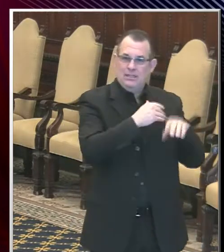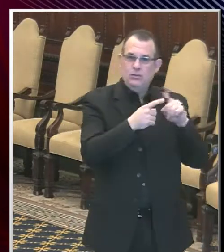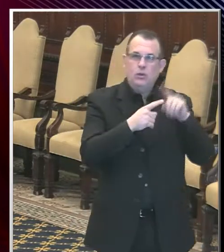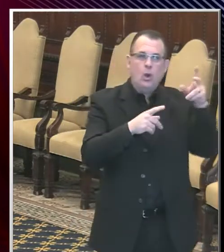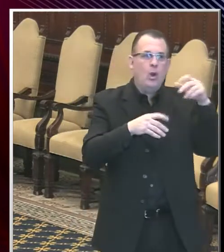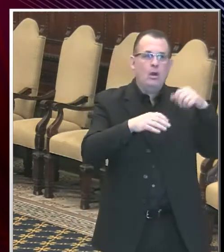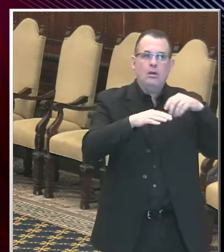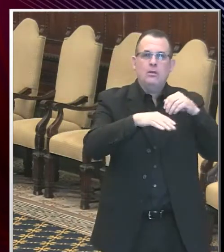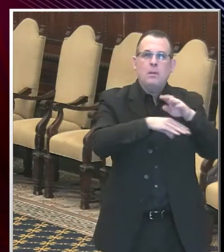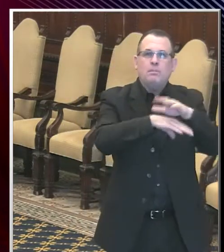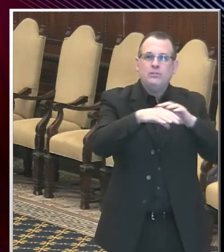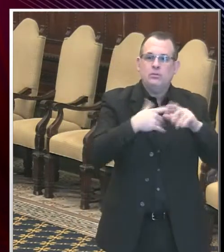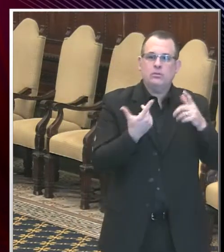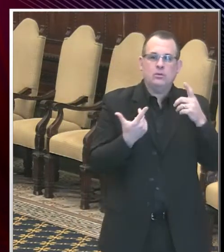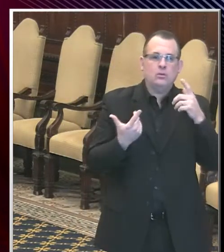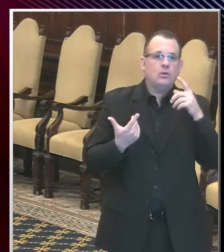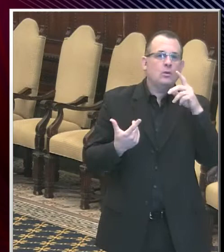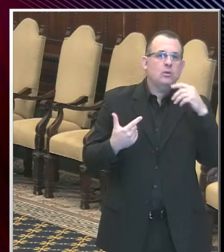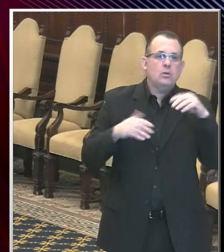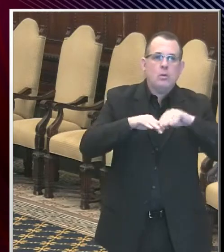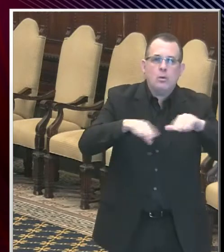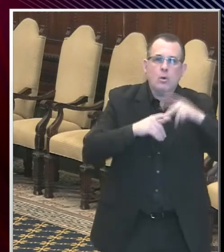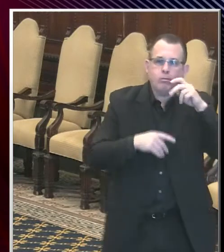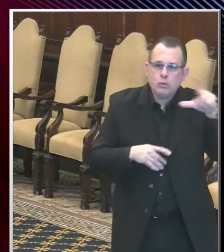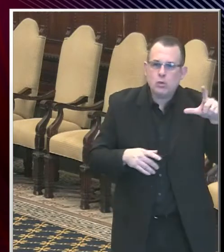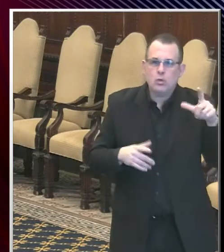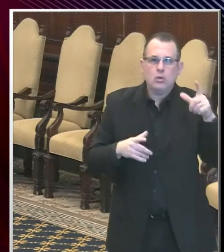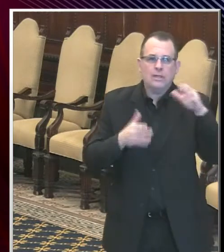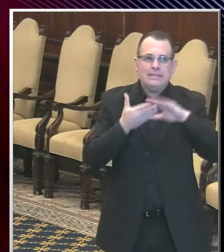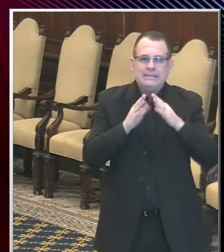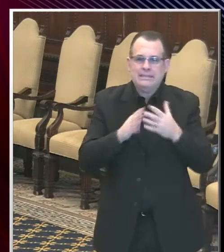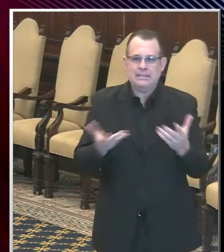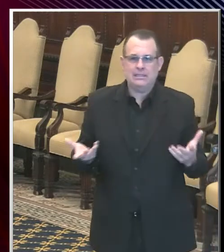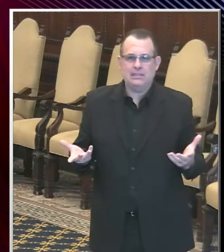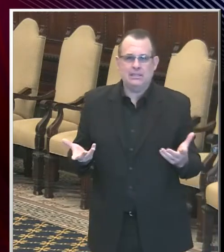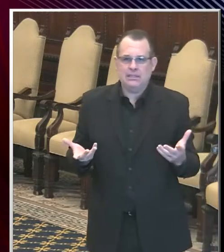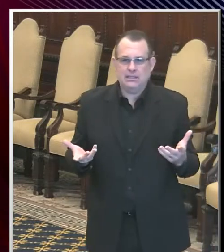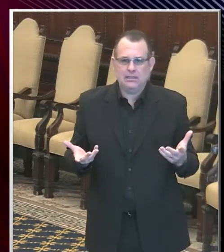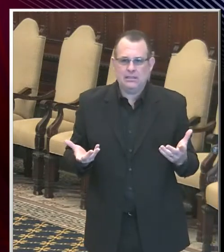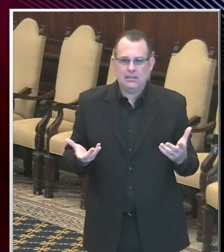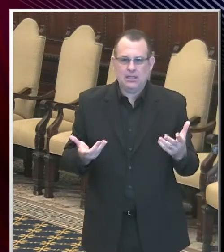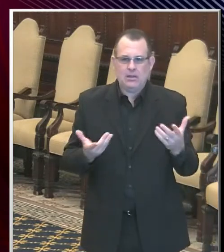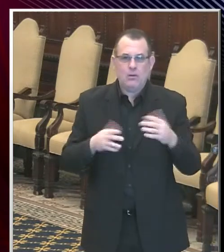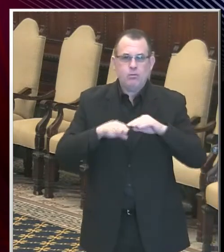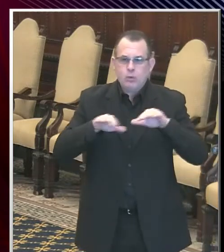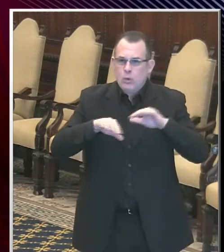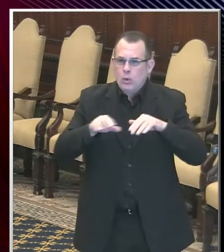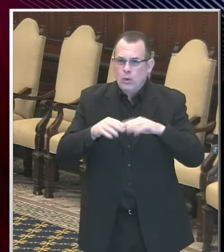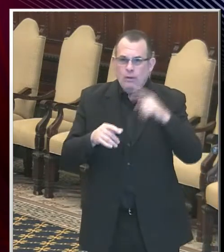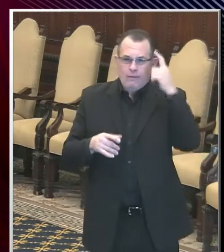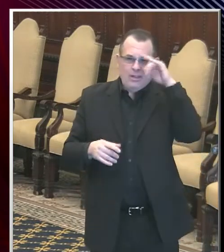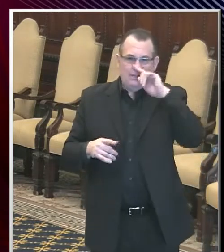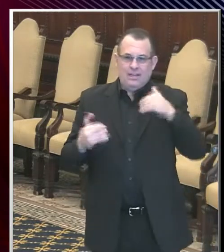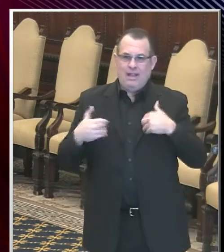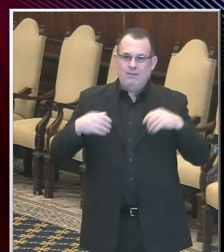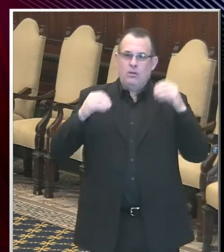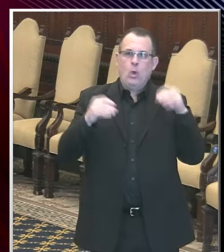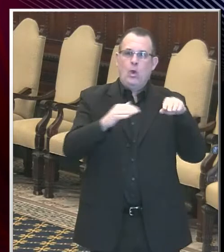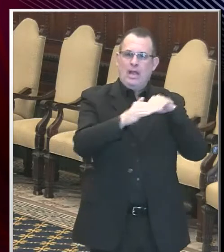or pools outside the city. Why pools for kids who may not have any access